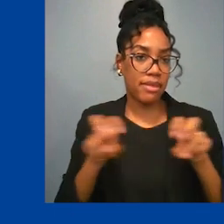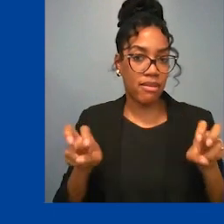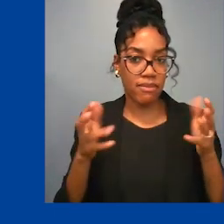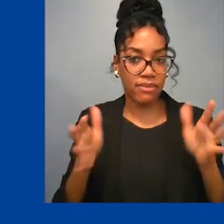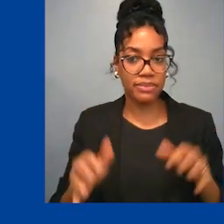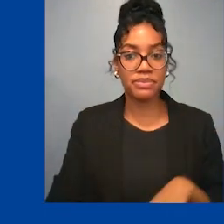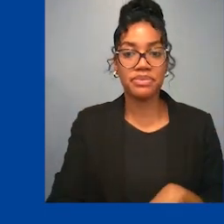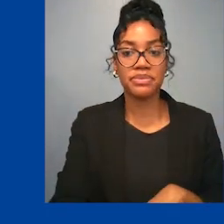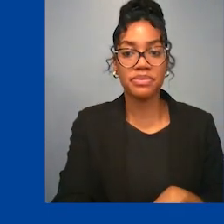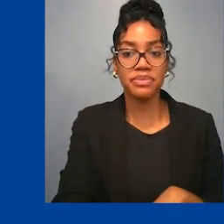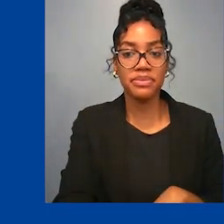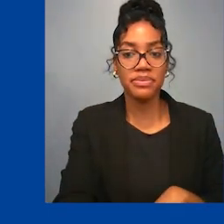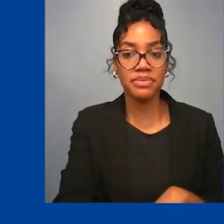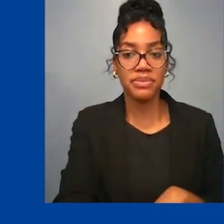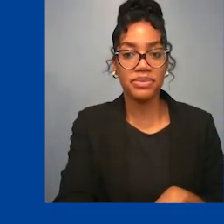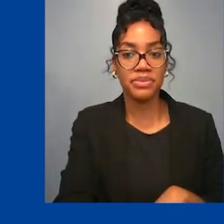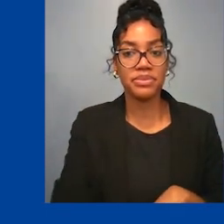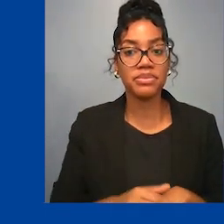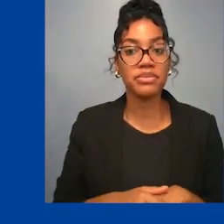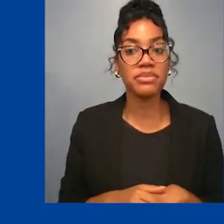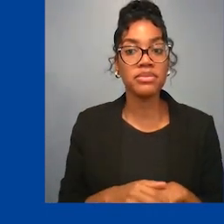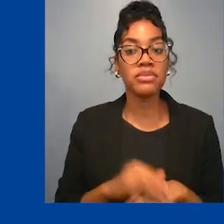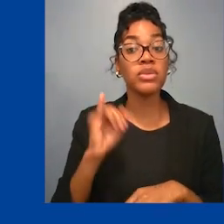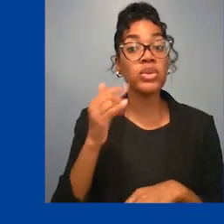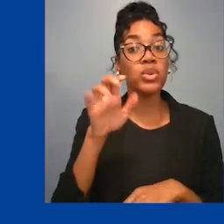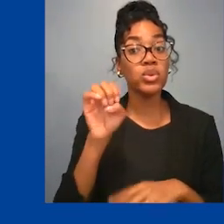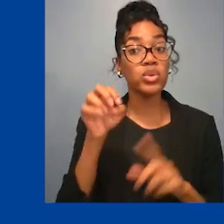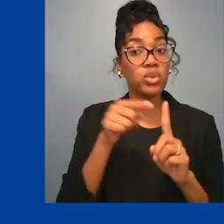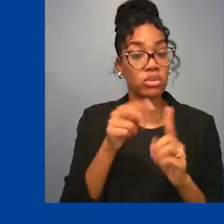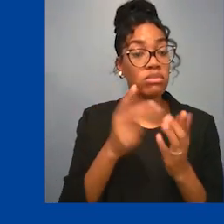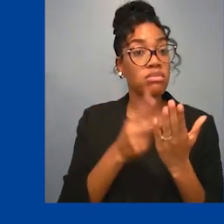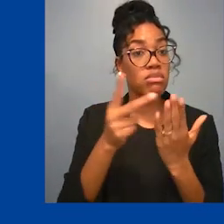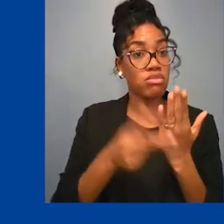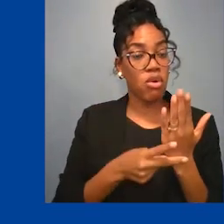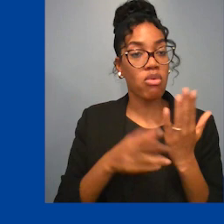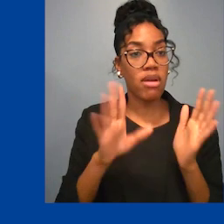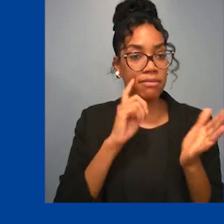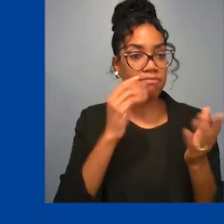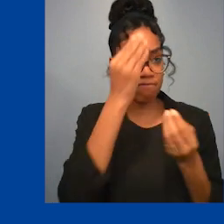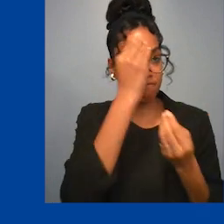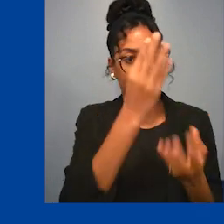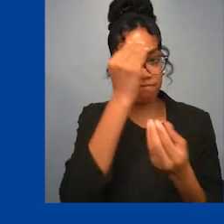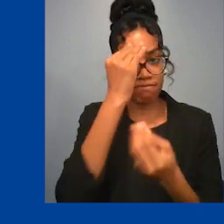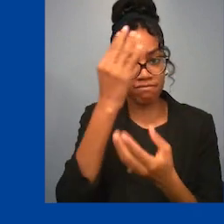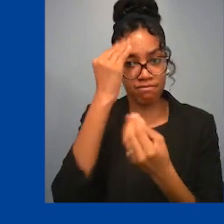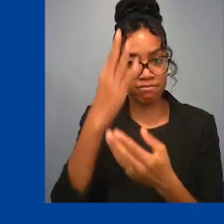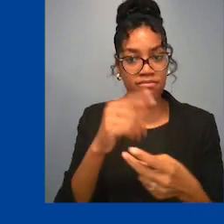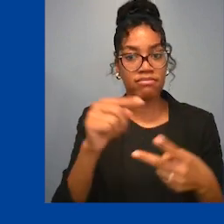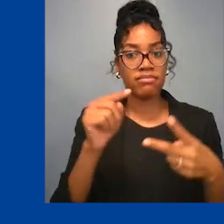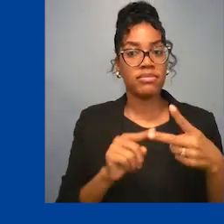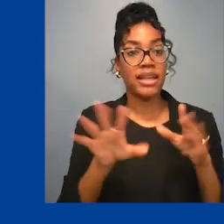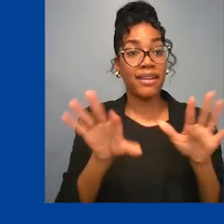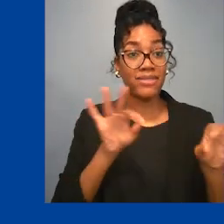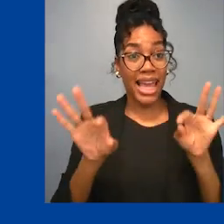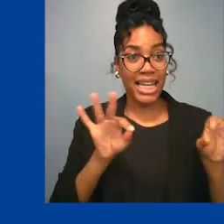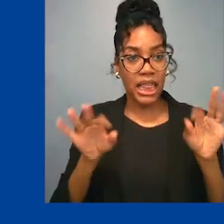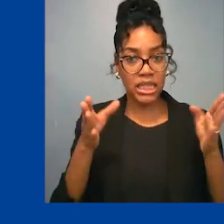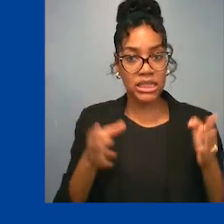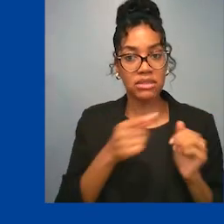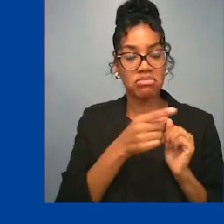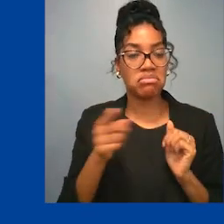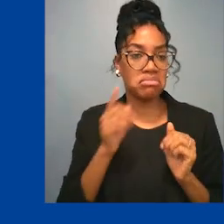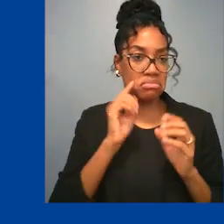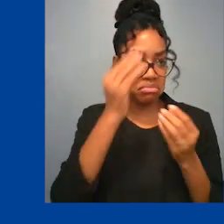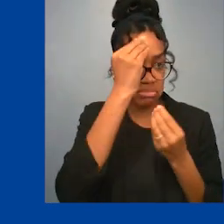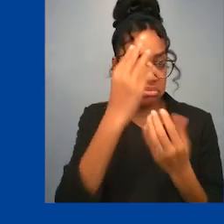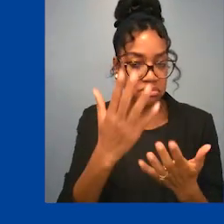And then again, in June, programs are notified, finalists and alternates are notified, and then we have that welcome workshop. And then